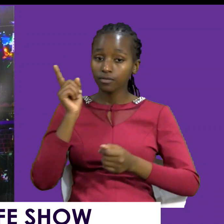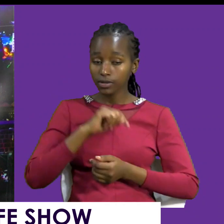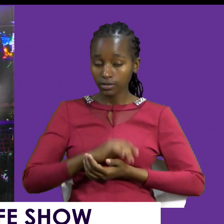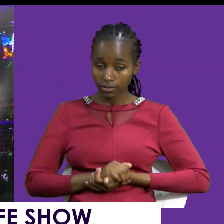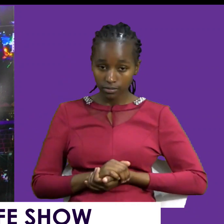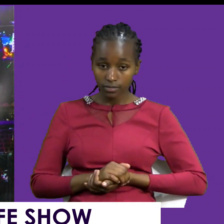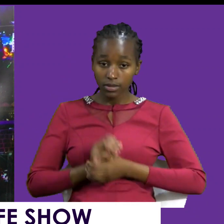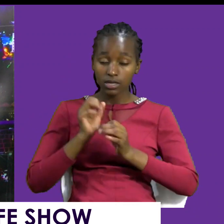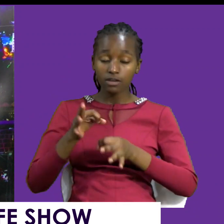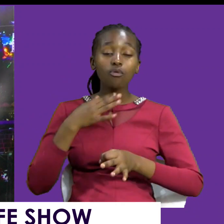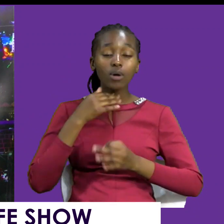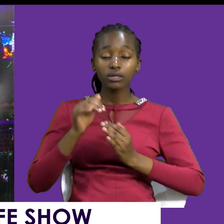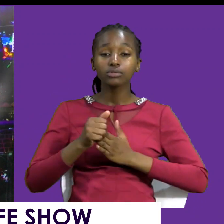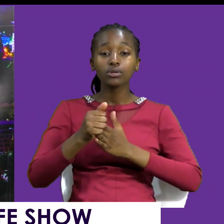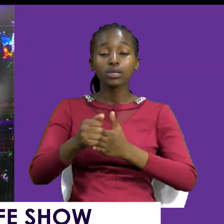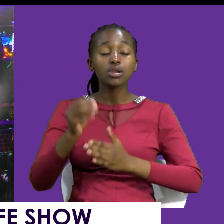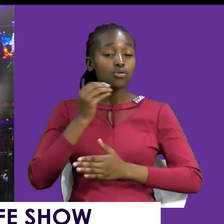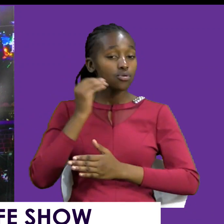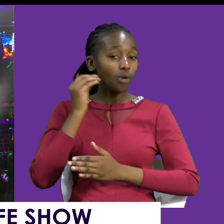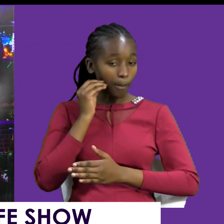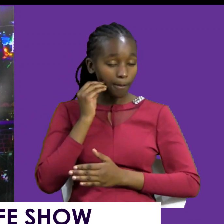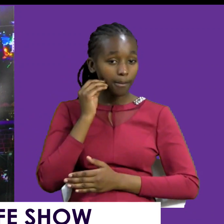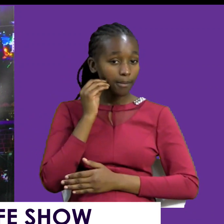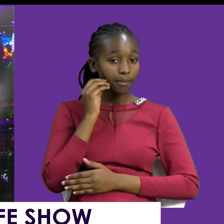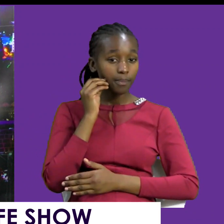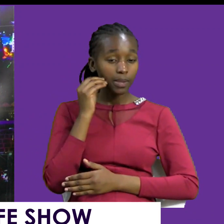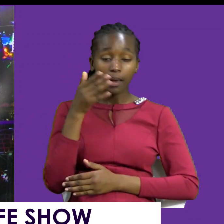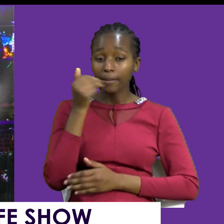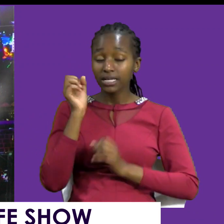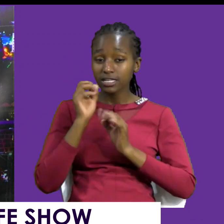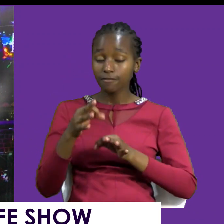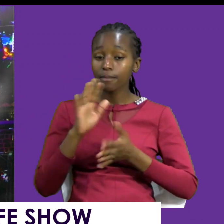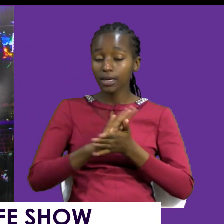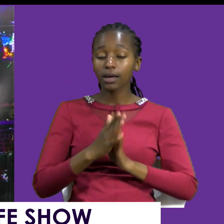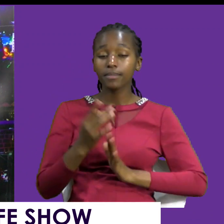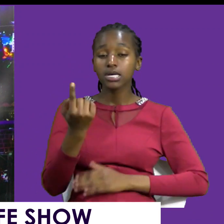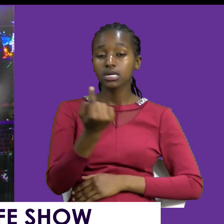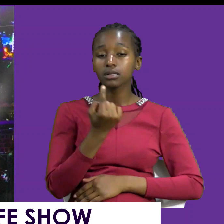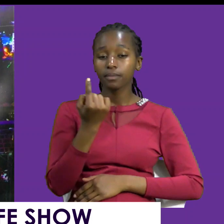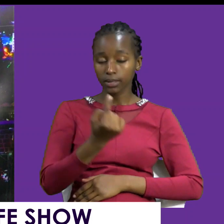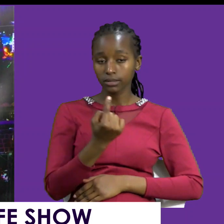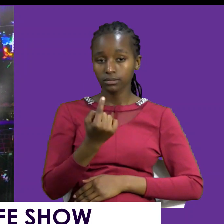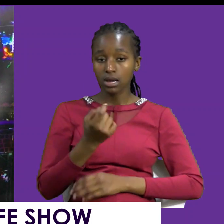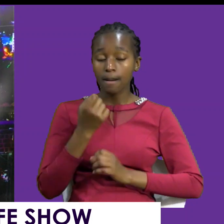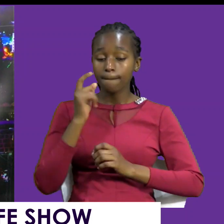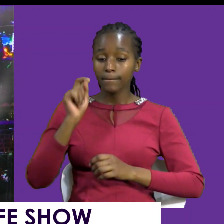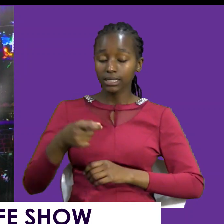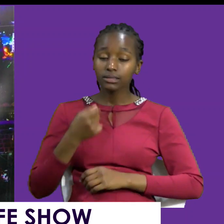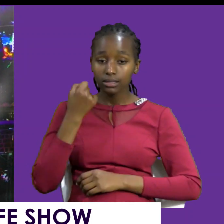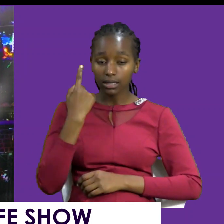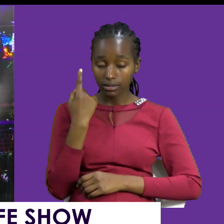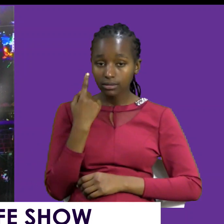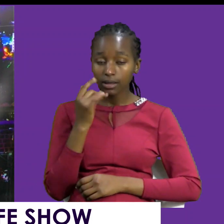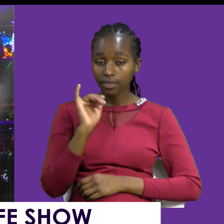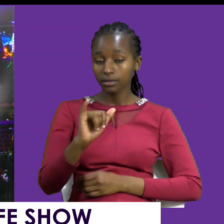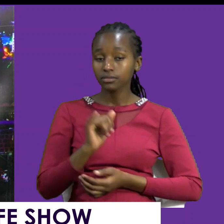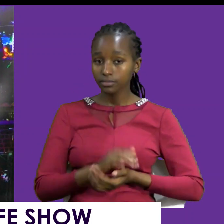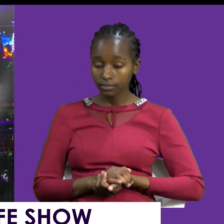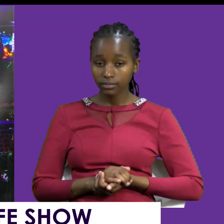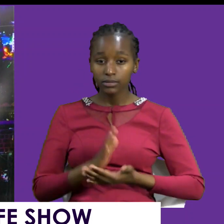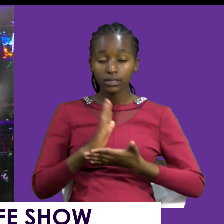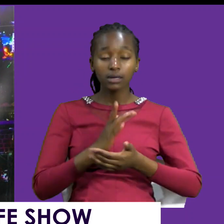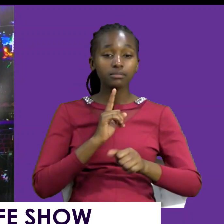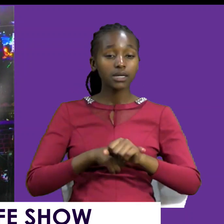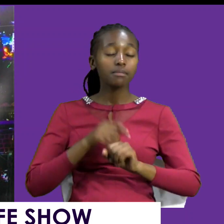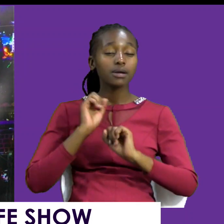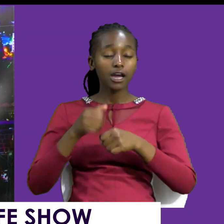home, you need that set of that independence. Diagnose it. It came from, it looks like